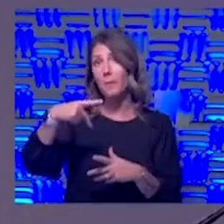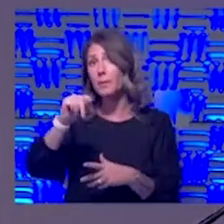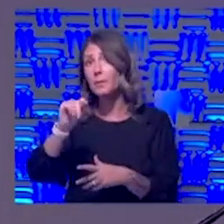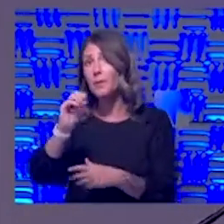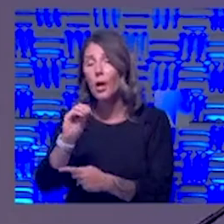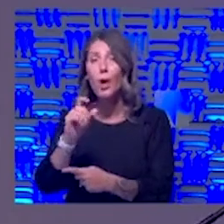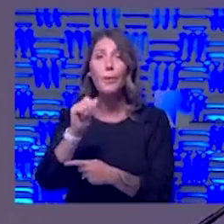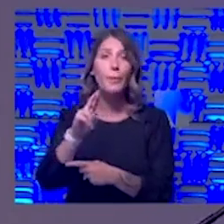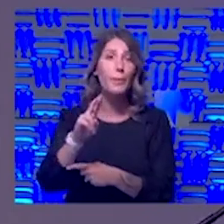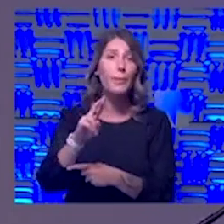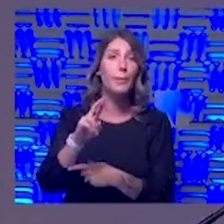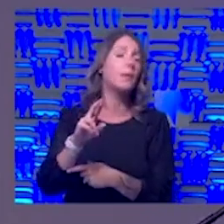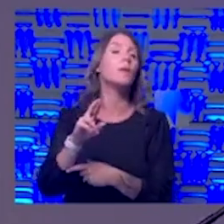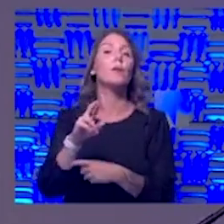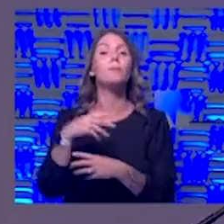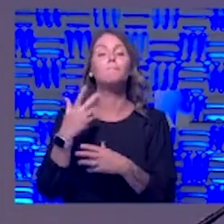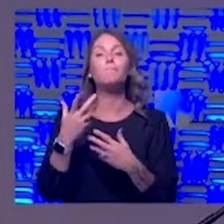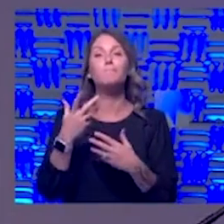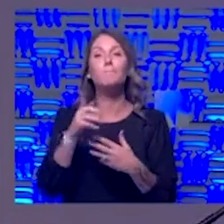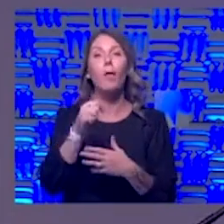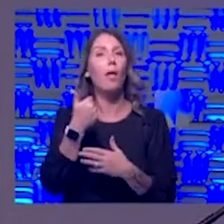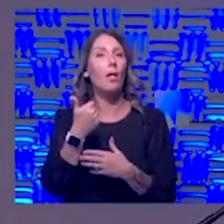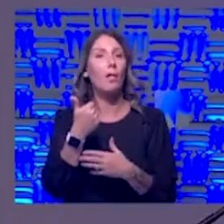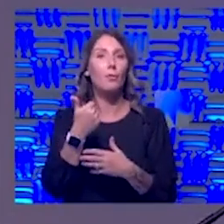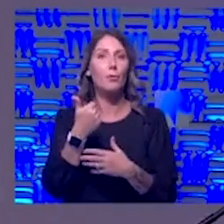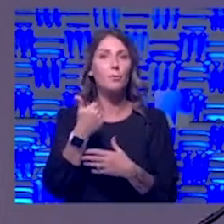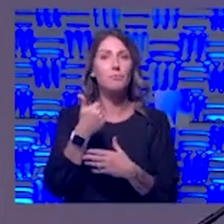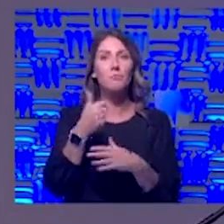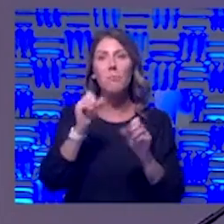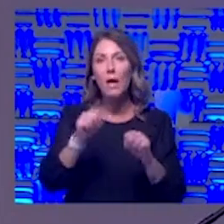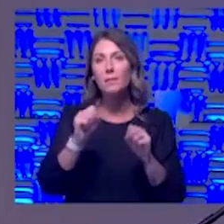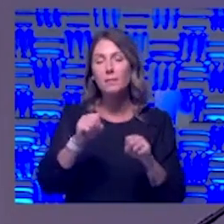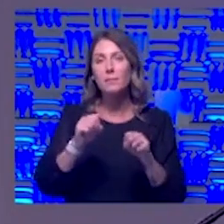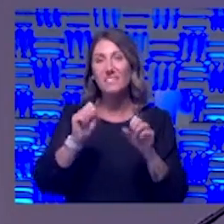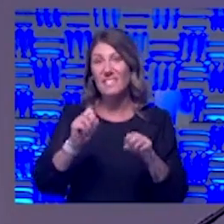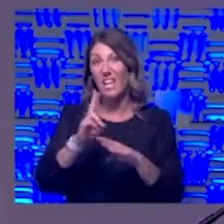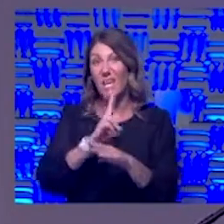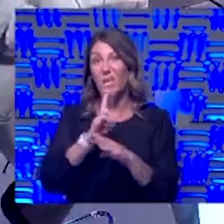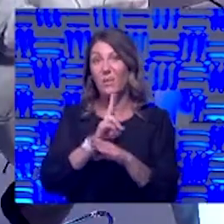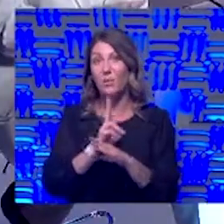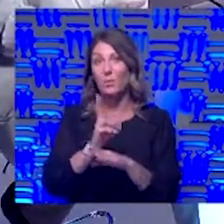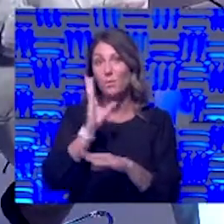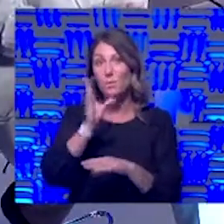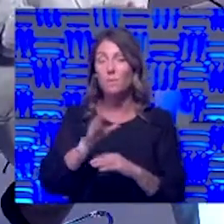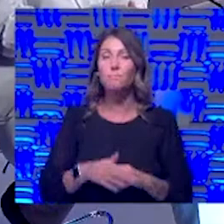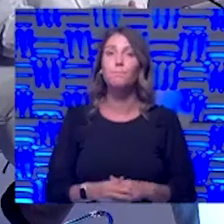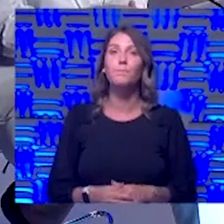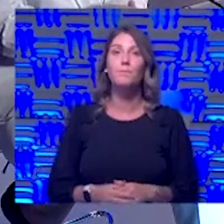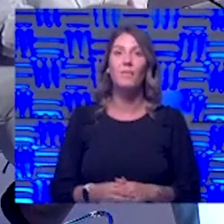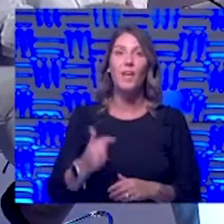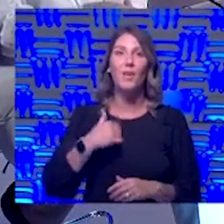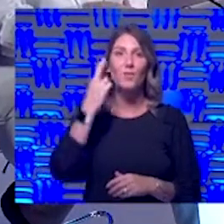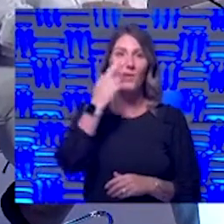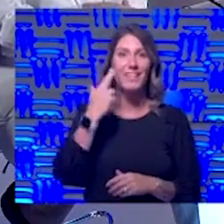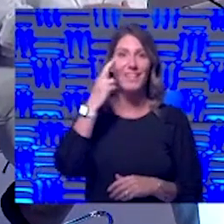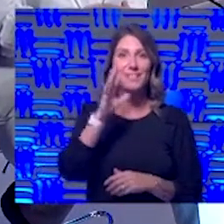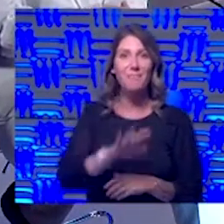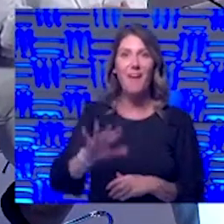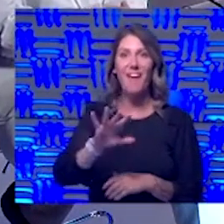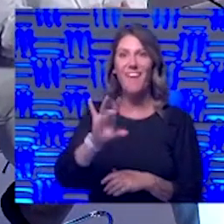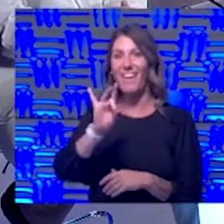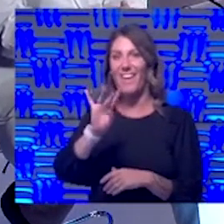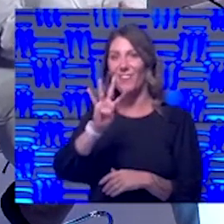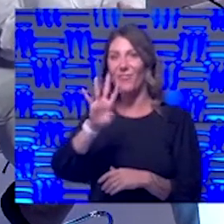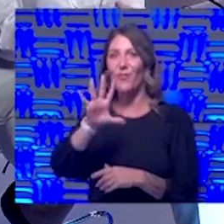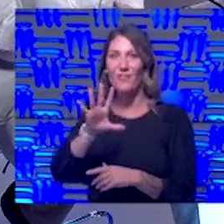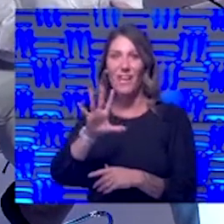or perhaps even other avenues that they can pursue. Well, I realize now it's about 8:45, so